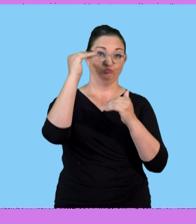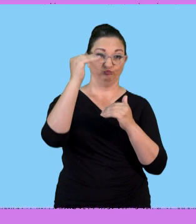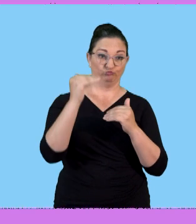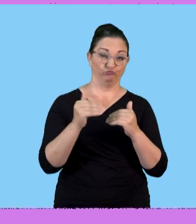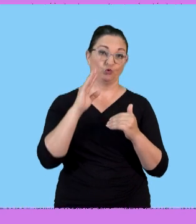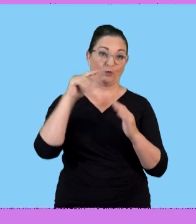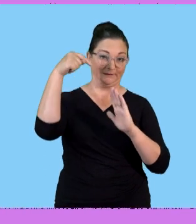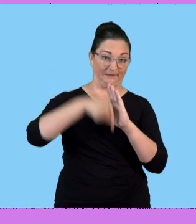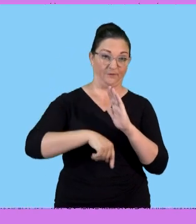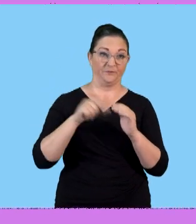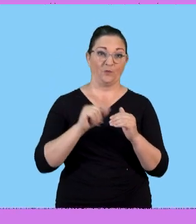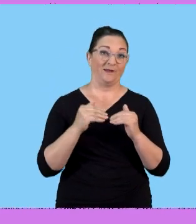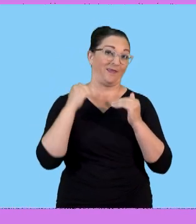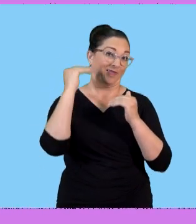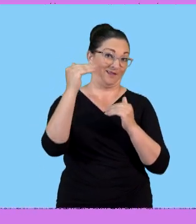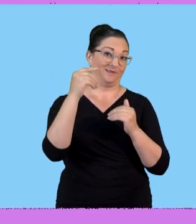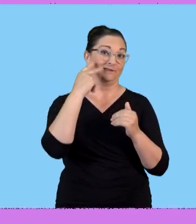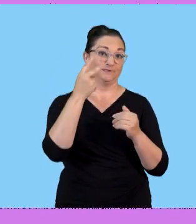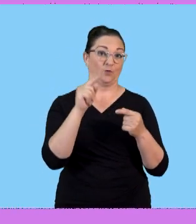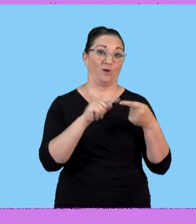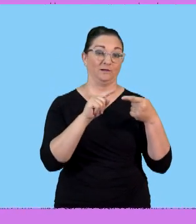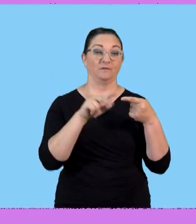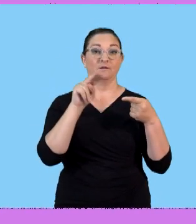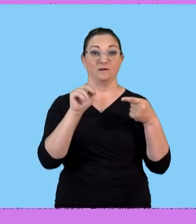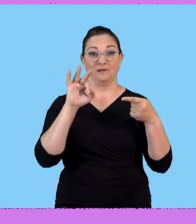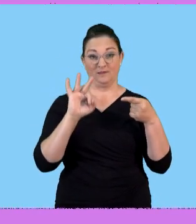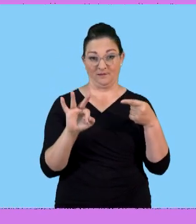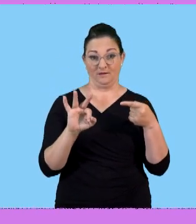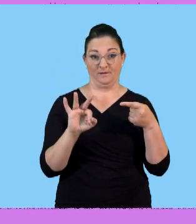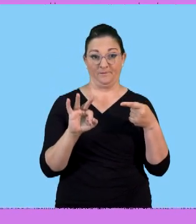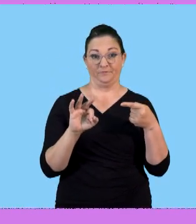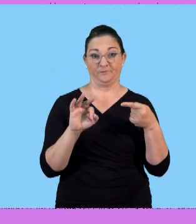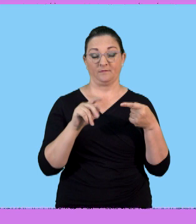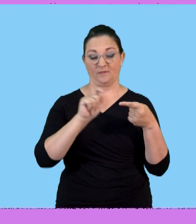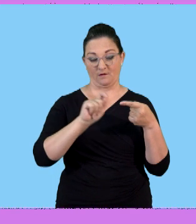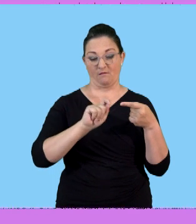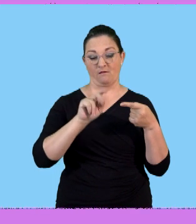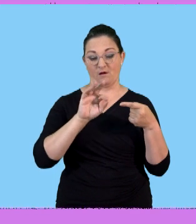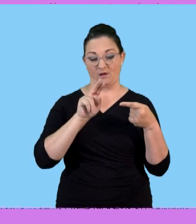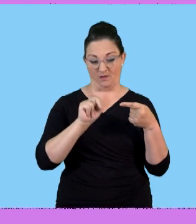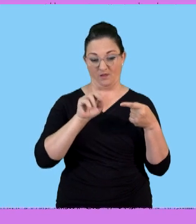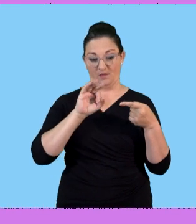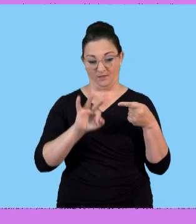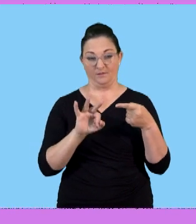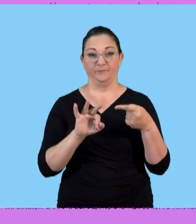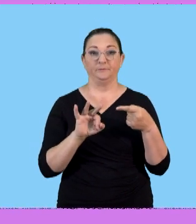to the bottom. So right here on top I see is the N3, right? So I'm going to list N3.